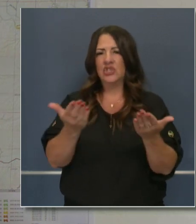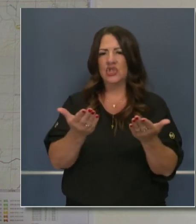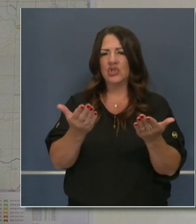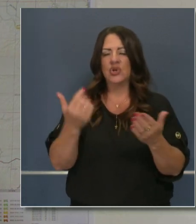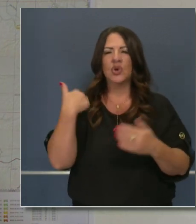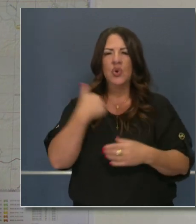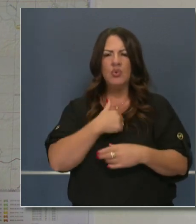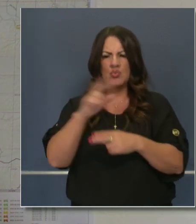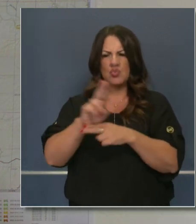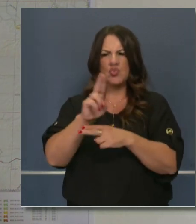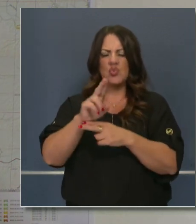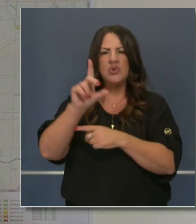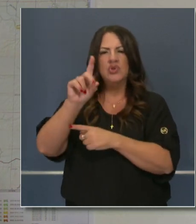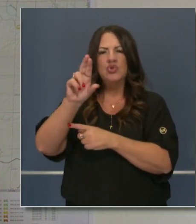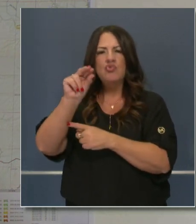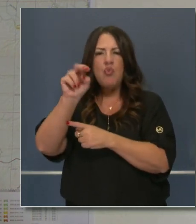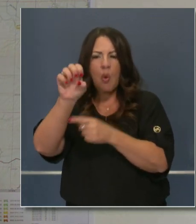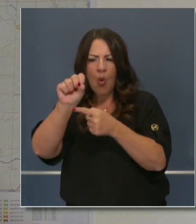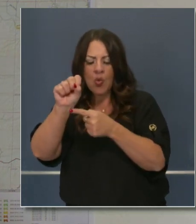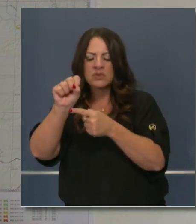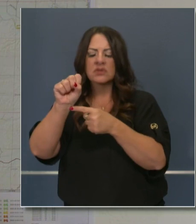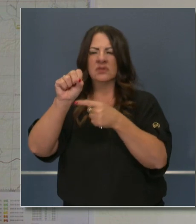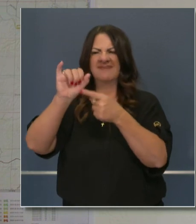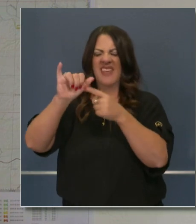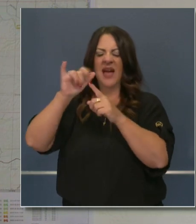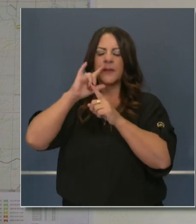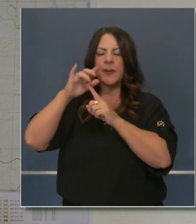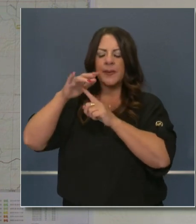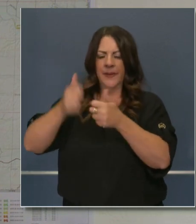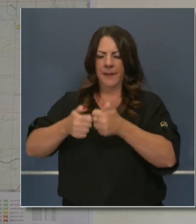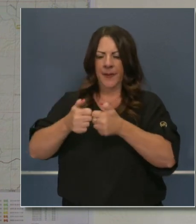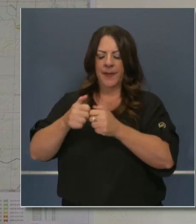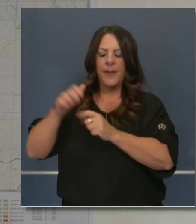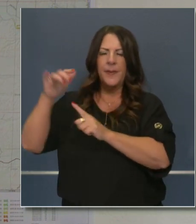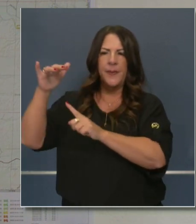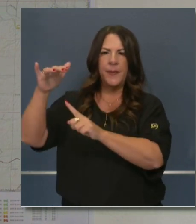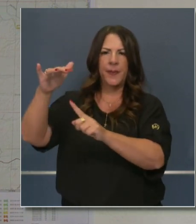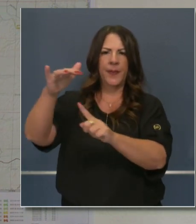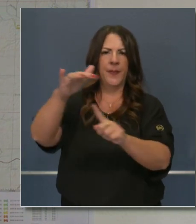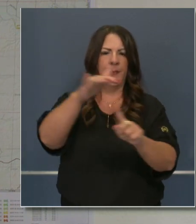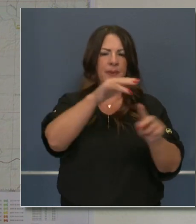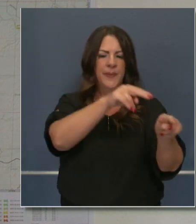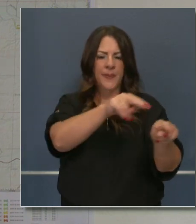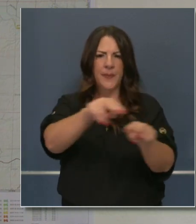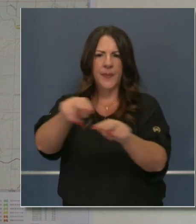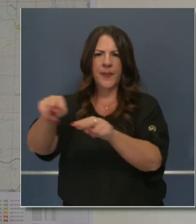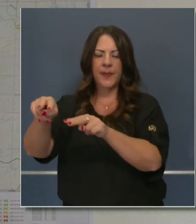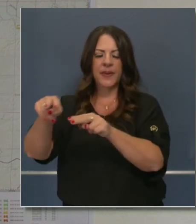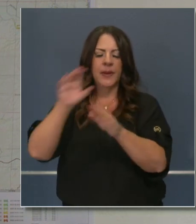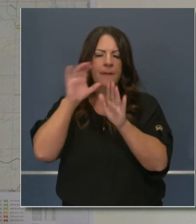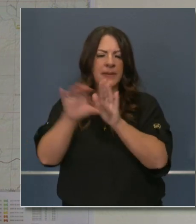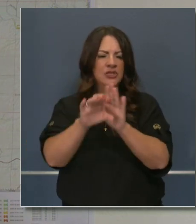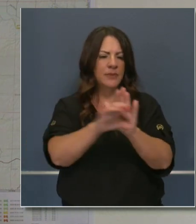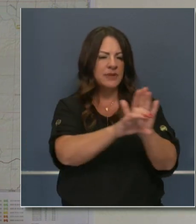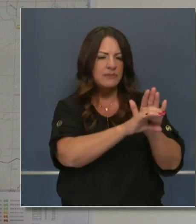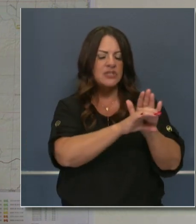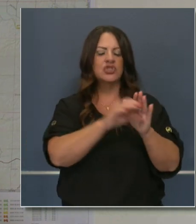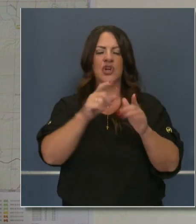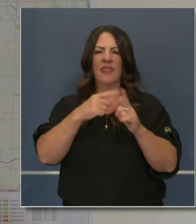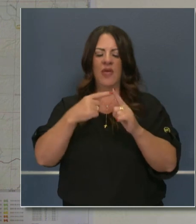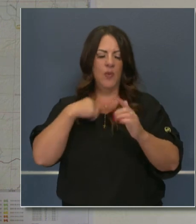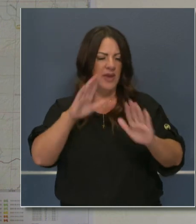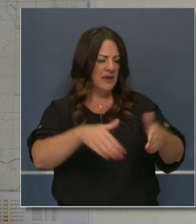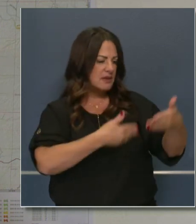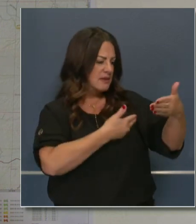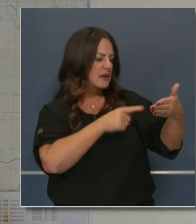MQ-9 Reaper drones to assist with fire mapping, and coupled that with space-based systems that we're using to assist us with fire detection,